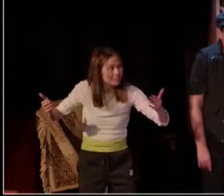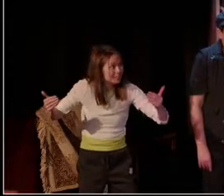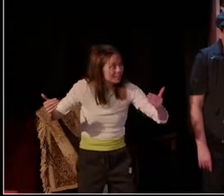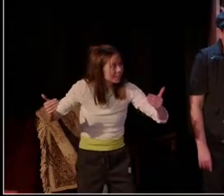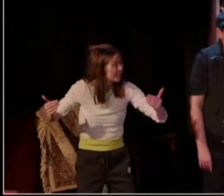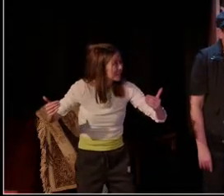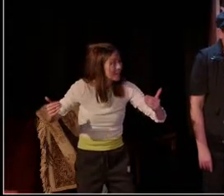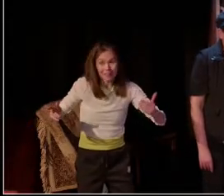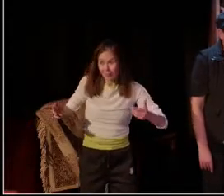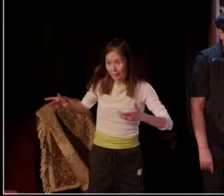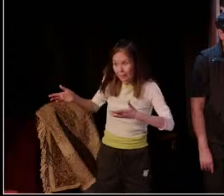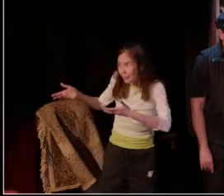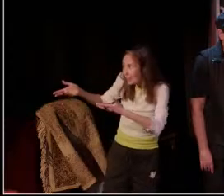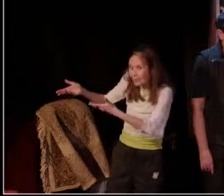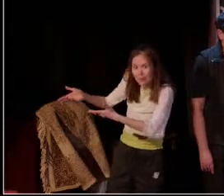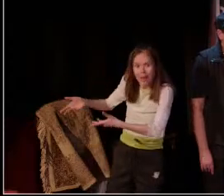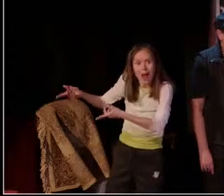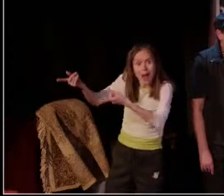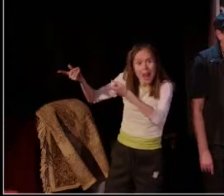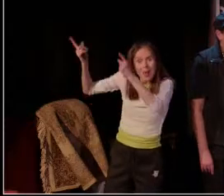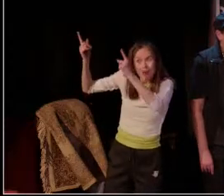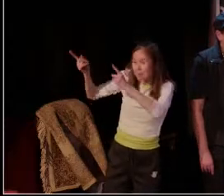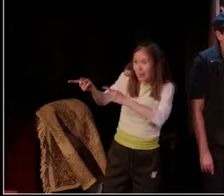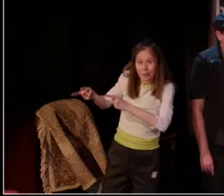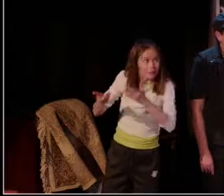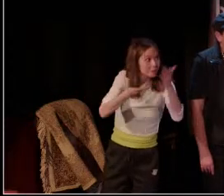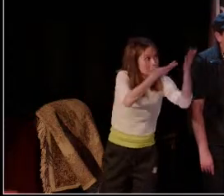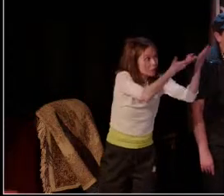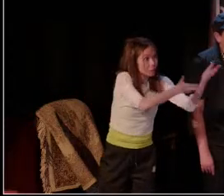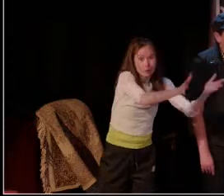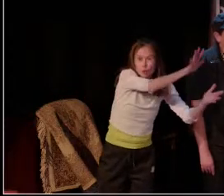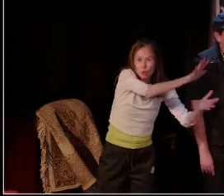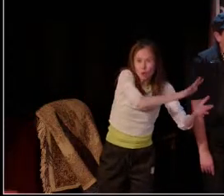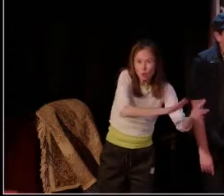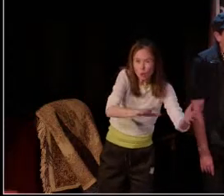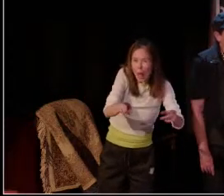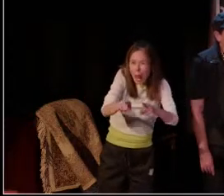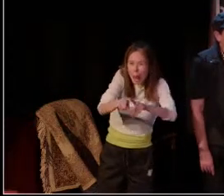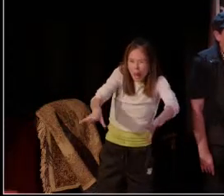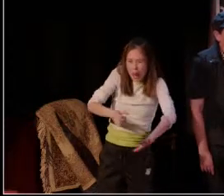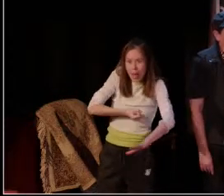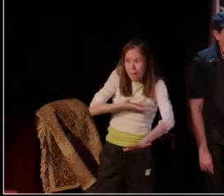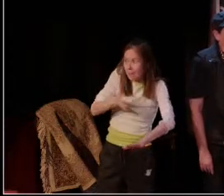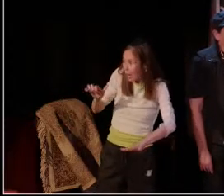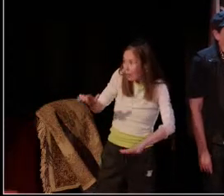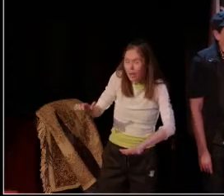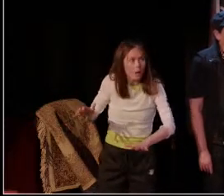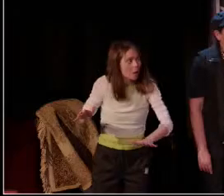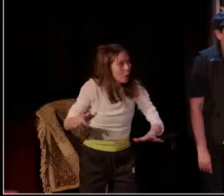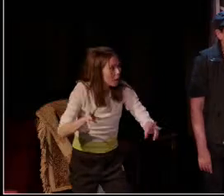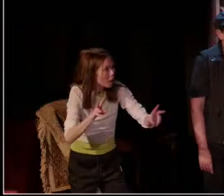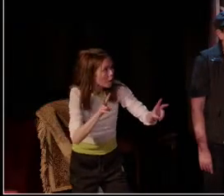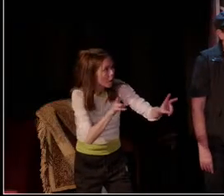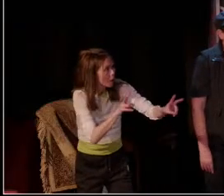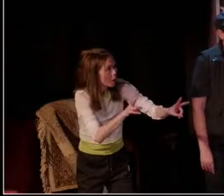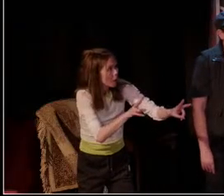Well, first you, Leontes. Bears it not some likeness? A natural posture.